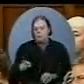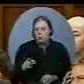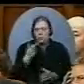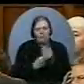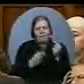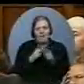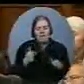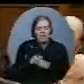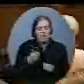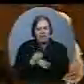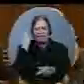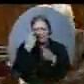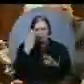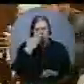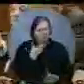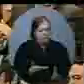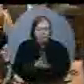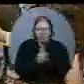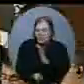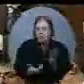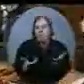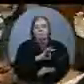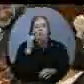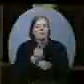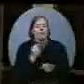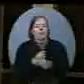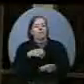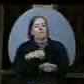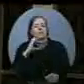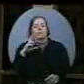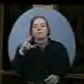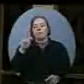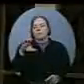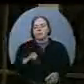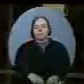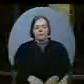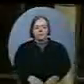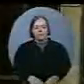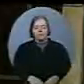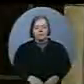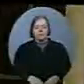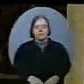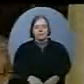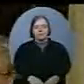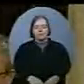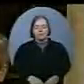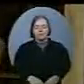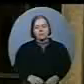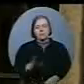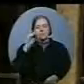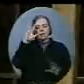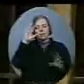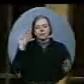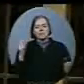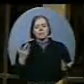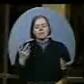job at the CRTC. The Honourable Member for Timmins-James Bay. Oh, Mr. Speaker, the contempt for due